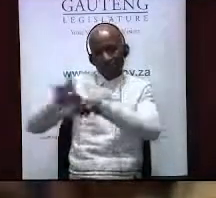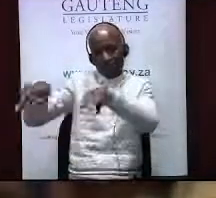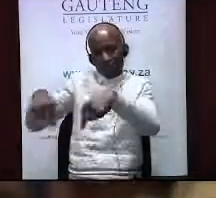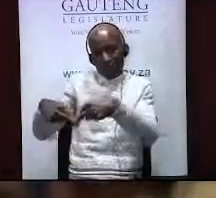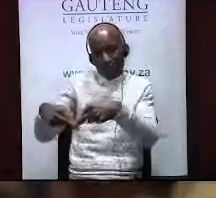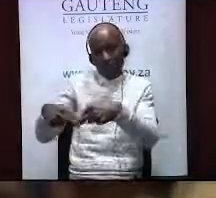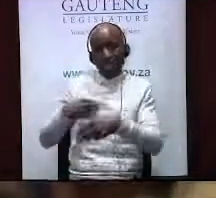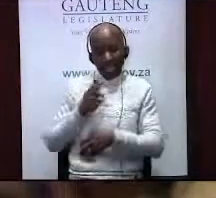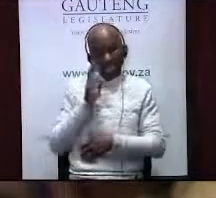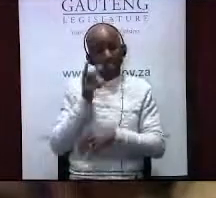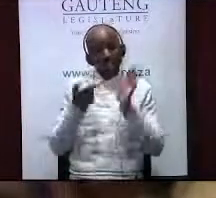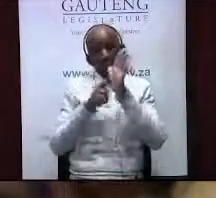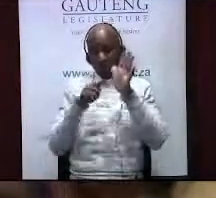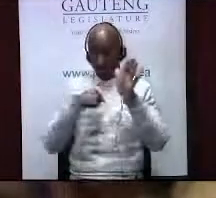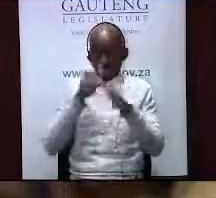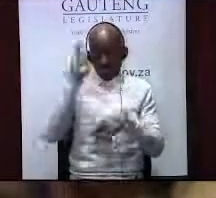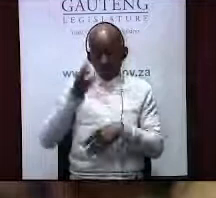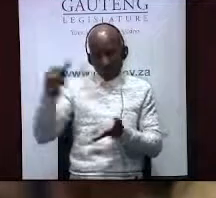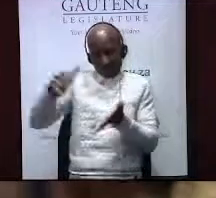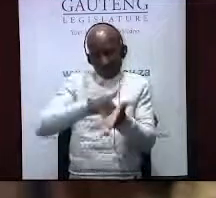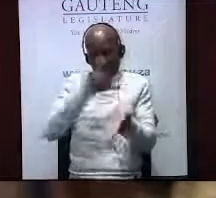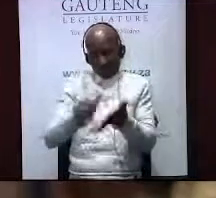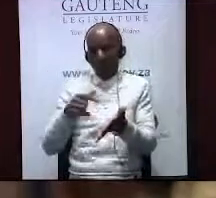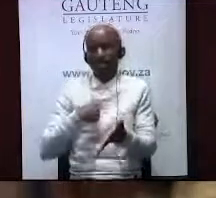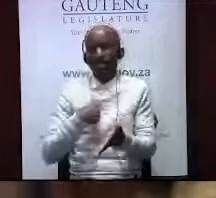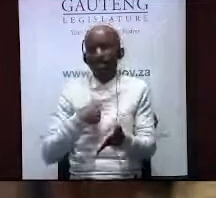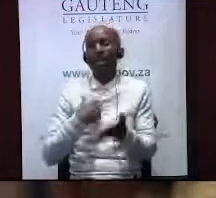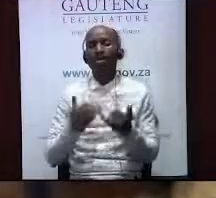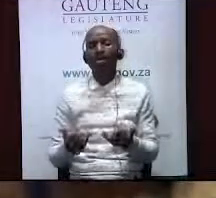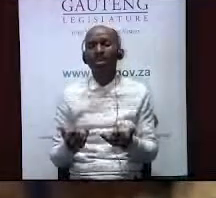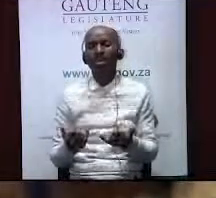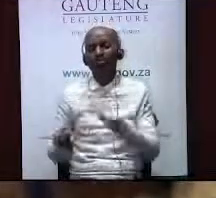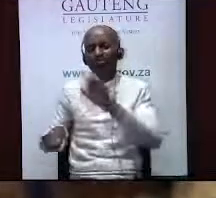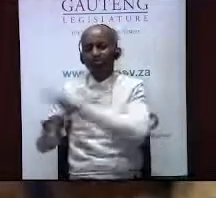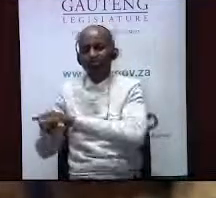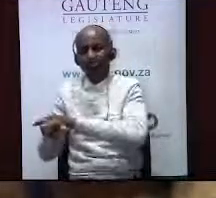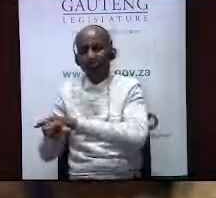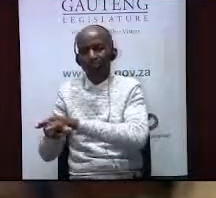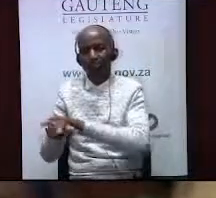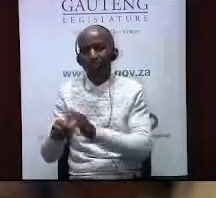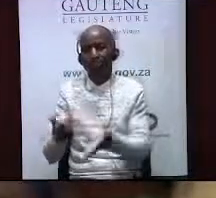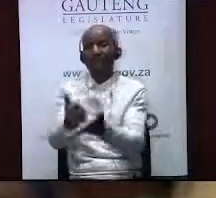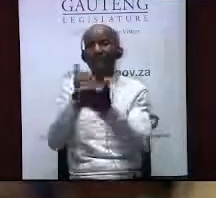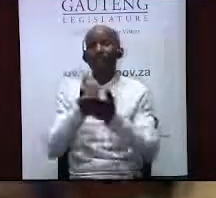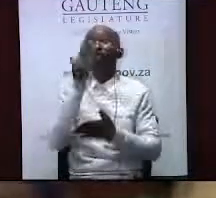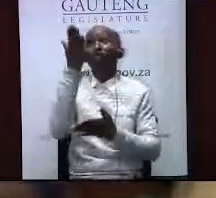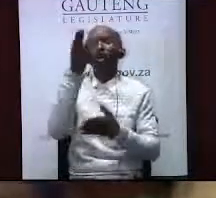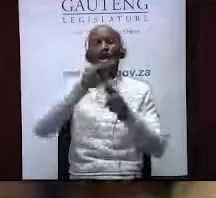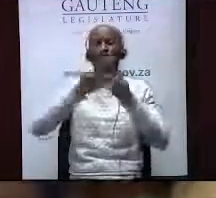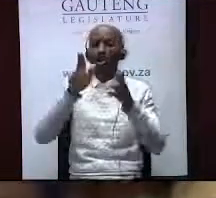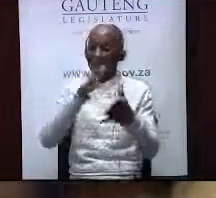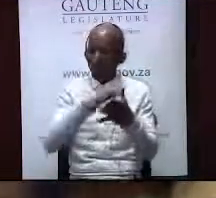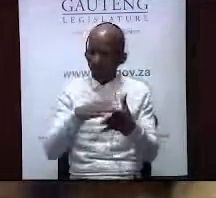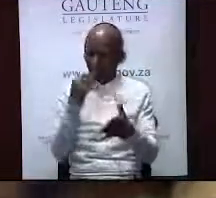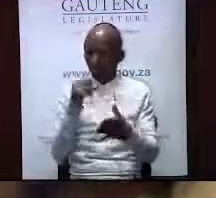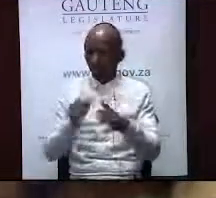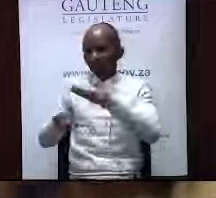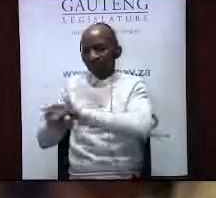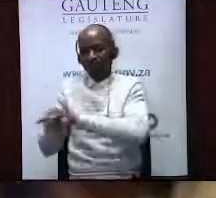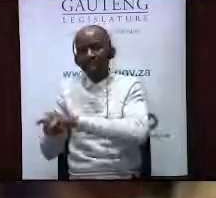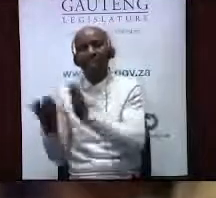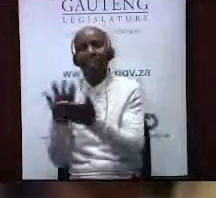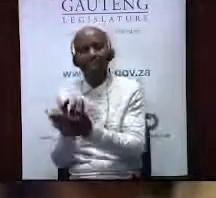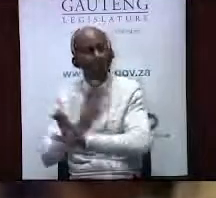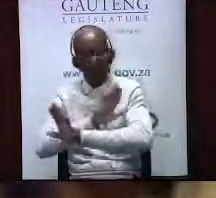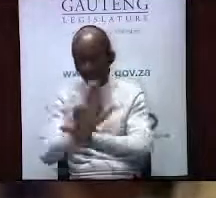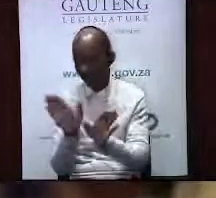a mpontsha the way a tlo nketsang ka teng. I survived by the grace of God, not because gone gona le phatla e nneng ka